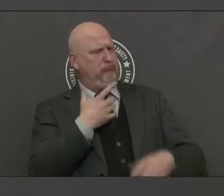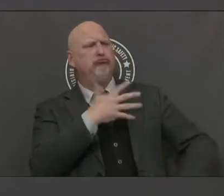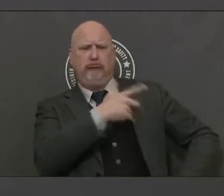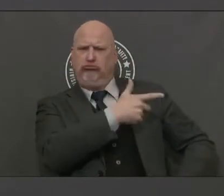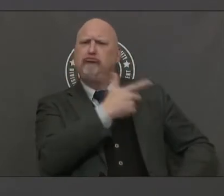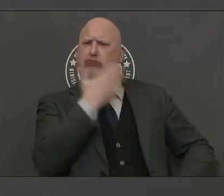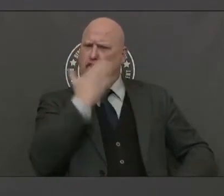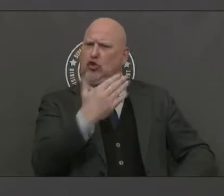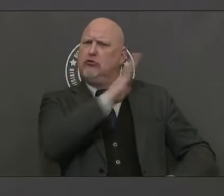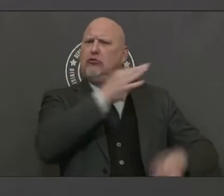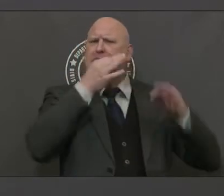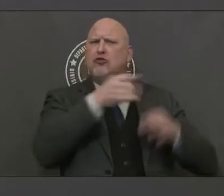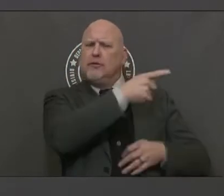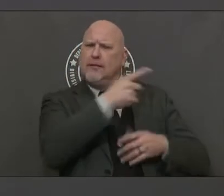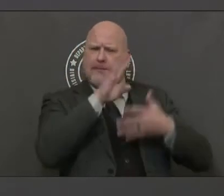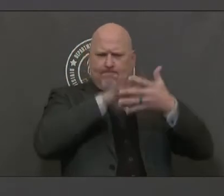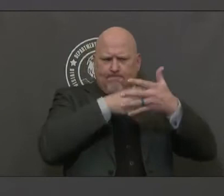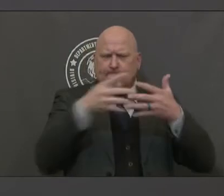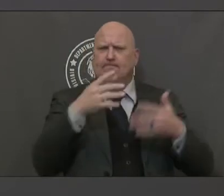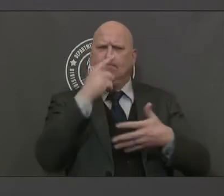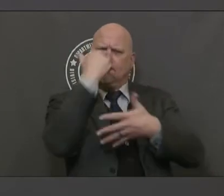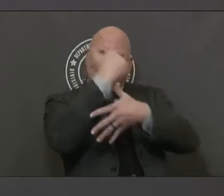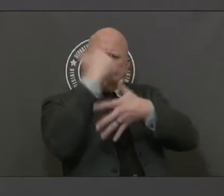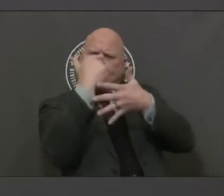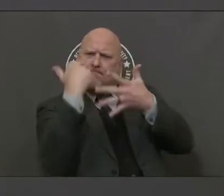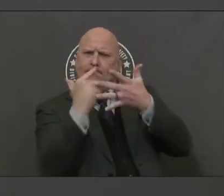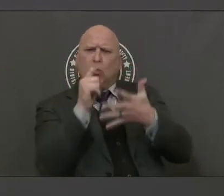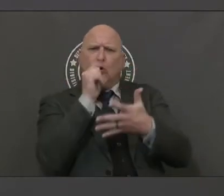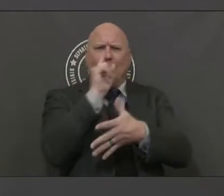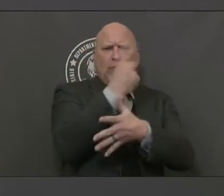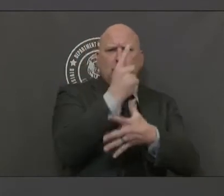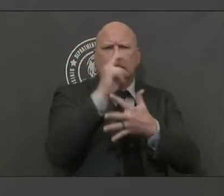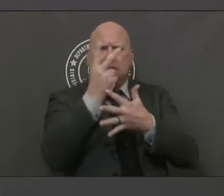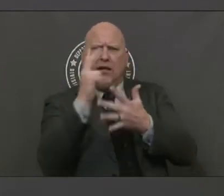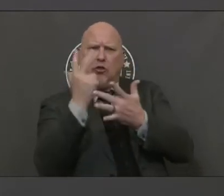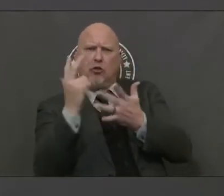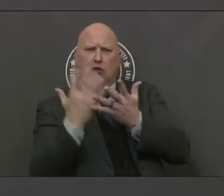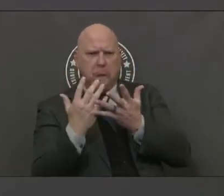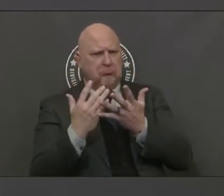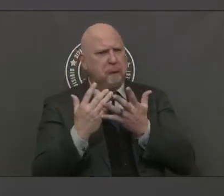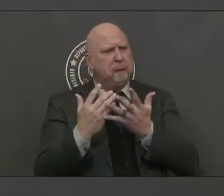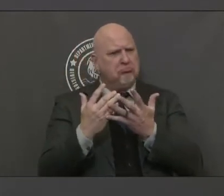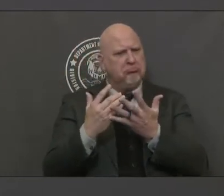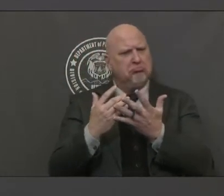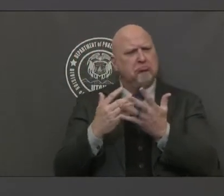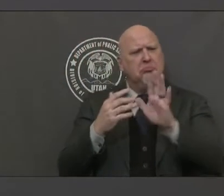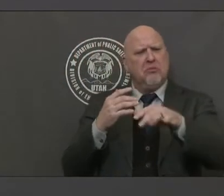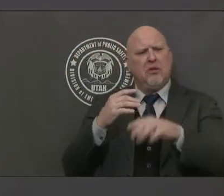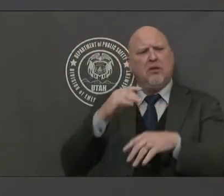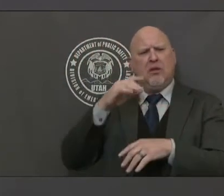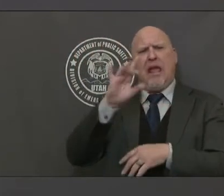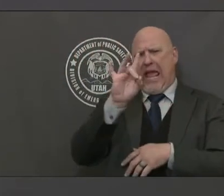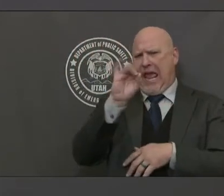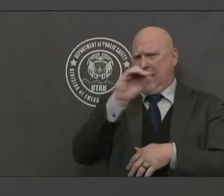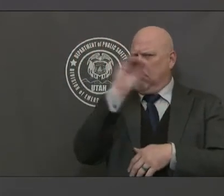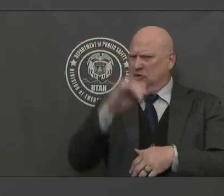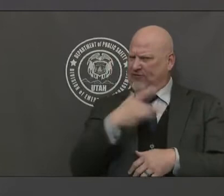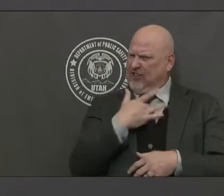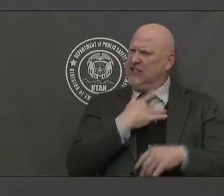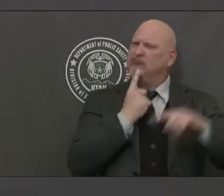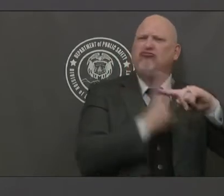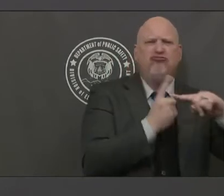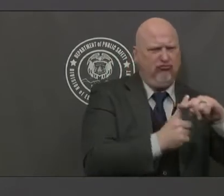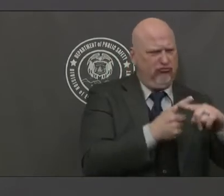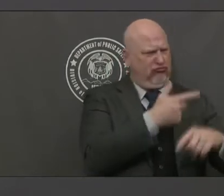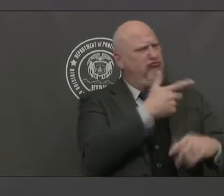not fair. It's hard to get 80% of anyone in this country to agree on anything, and so we feel really